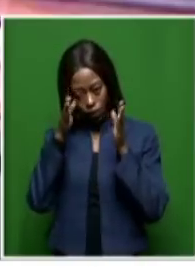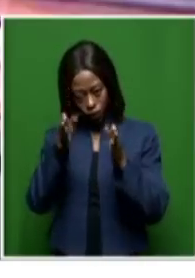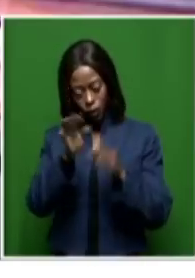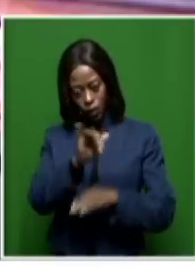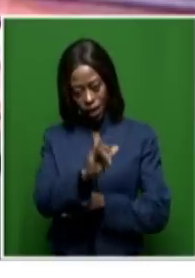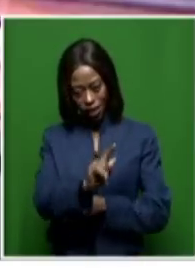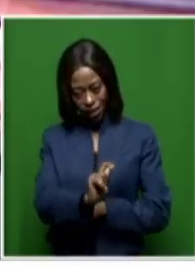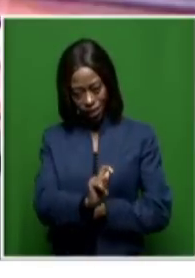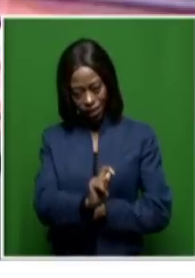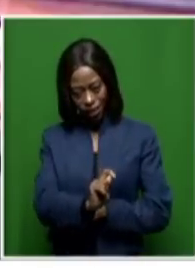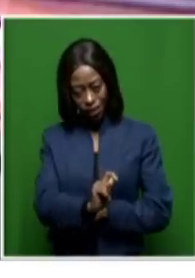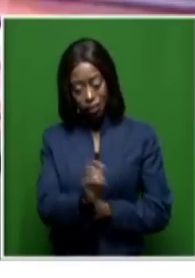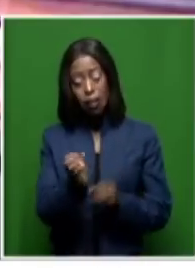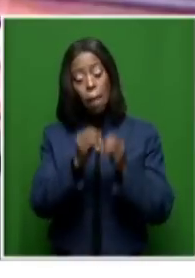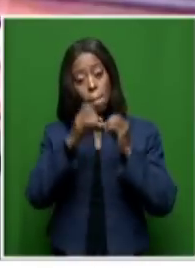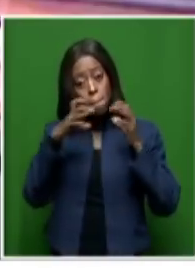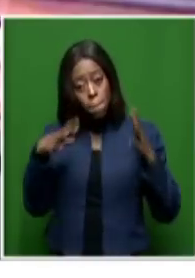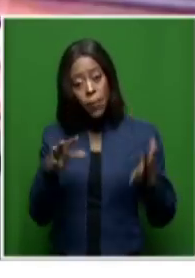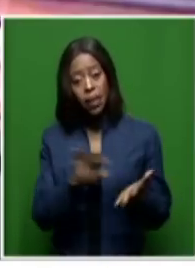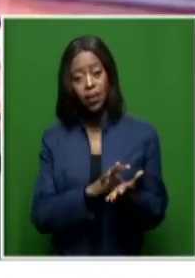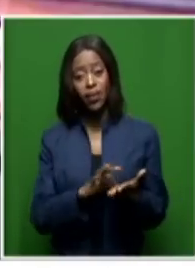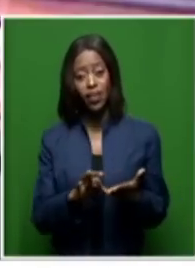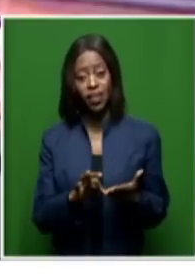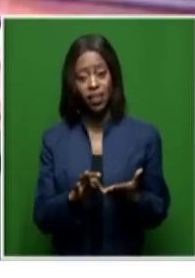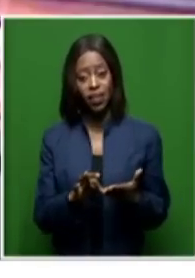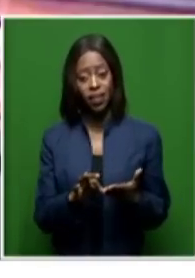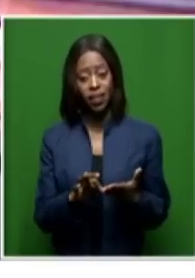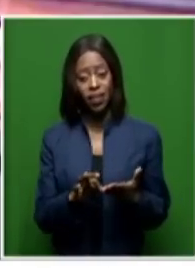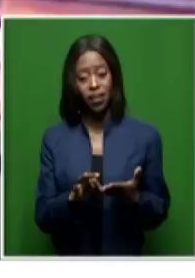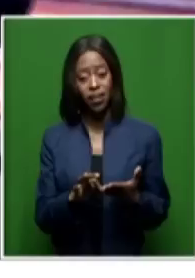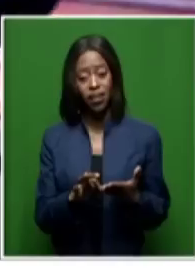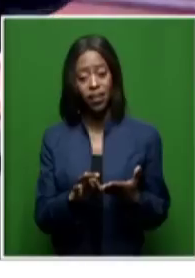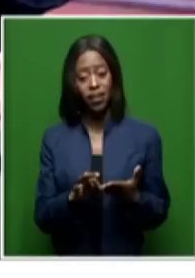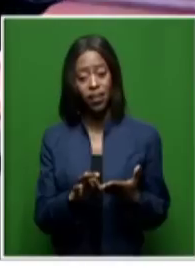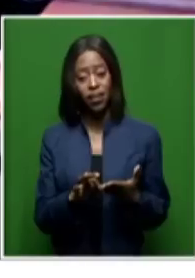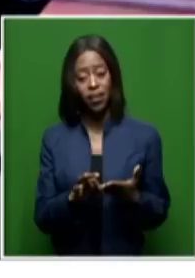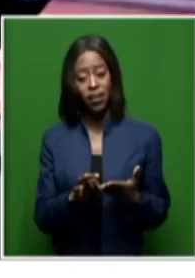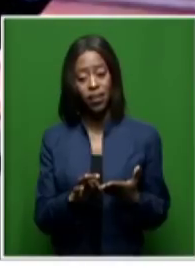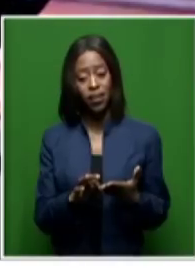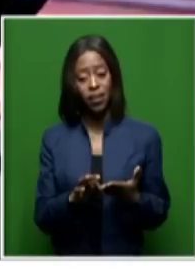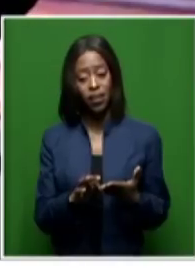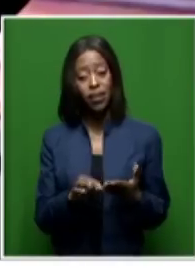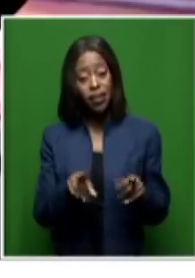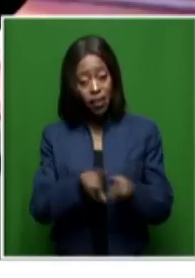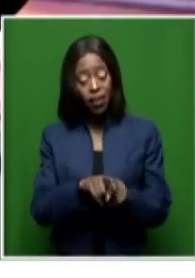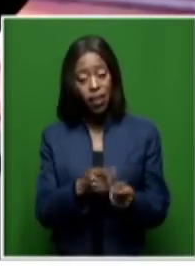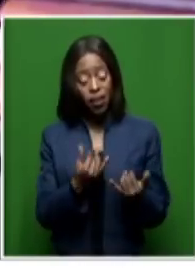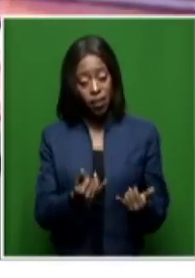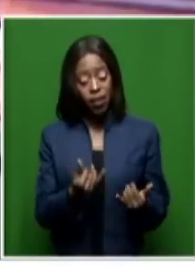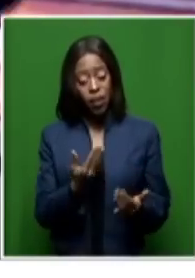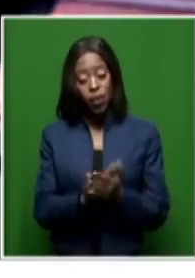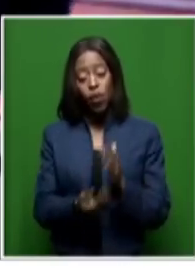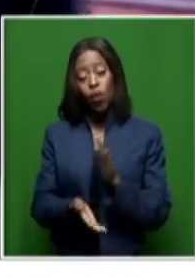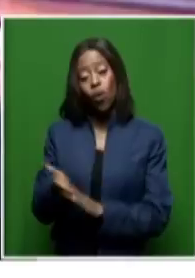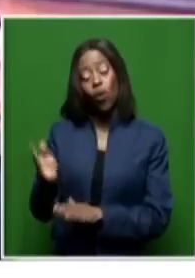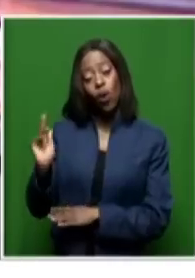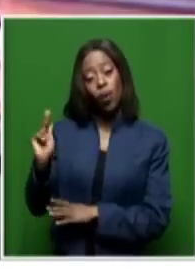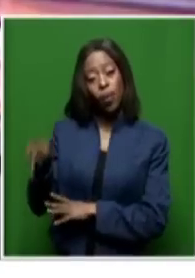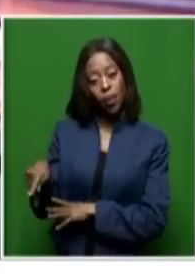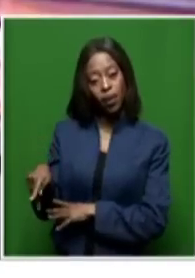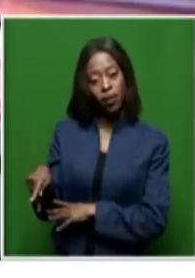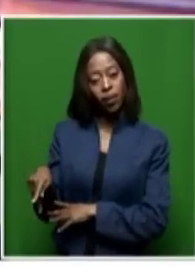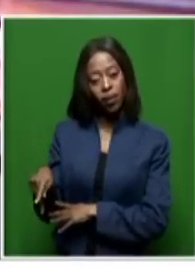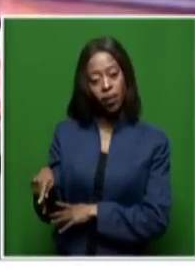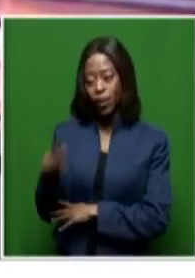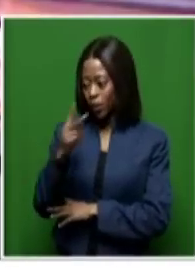of PRASA, big contract, we will not be having a problem. I can take you in Kempton Park. You